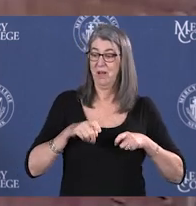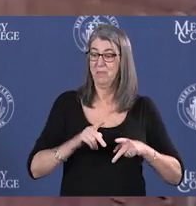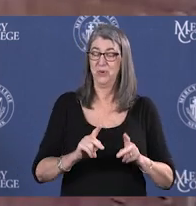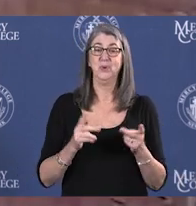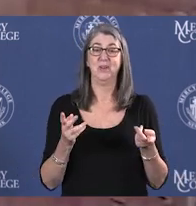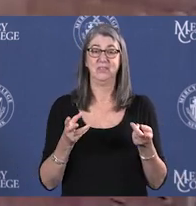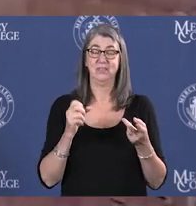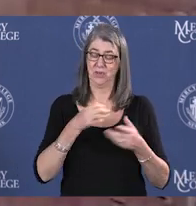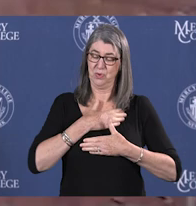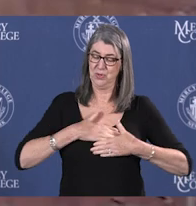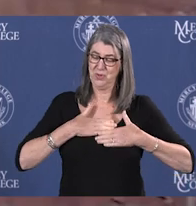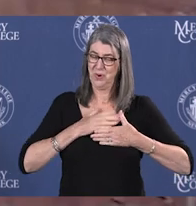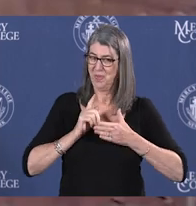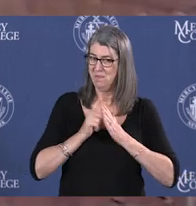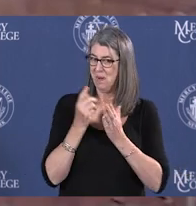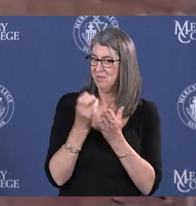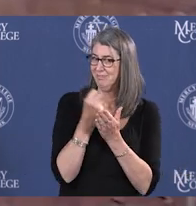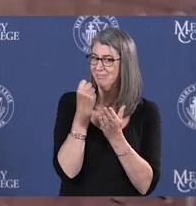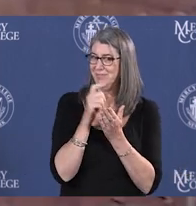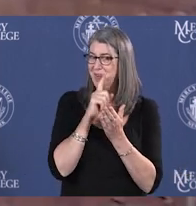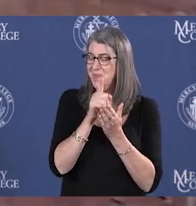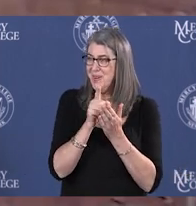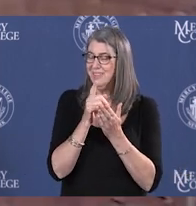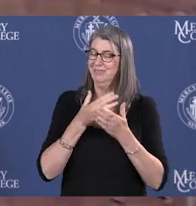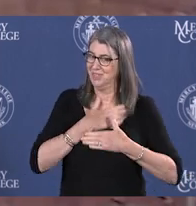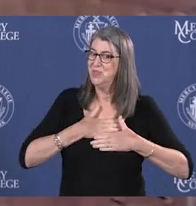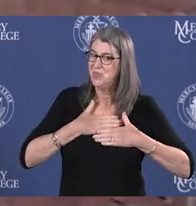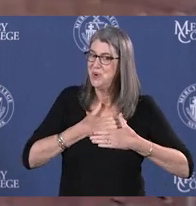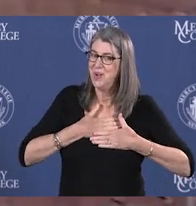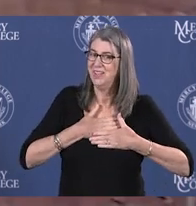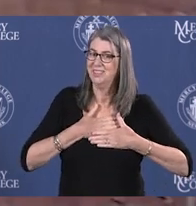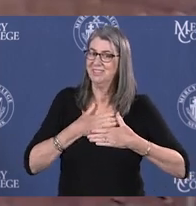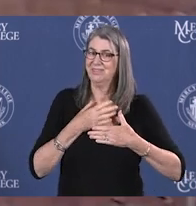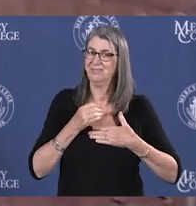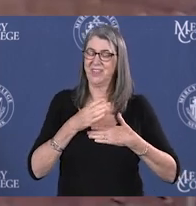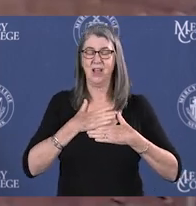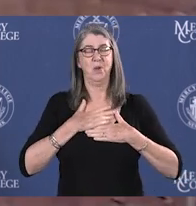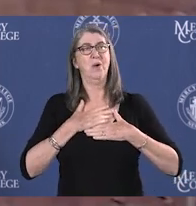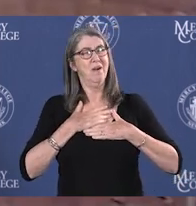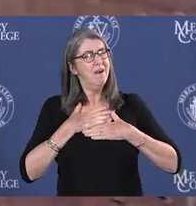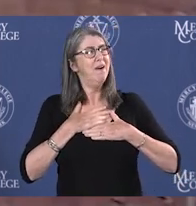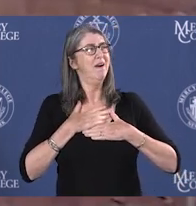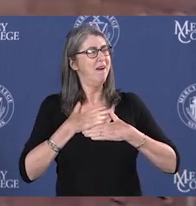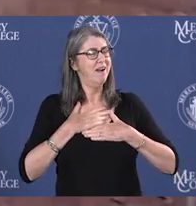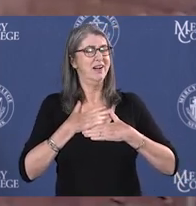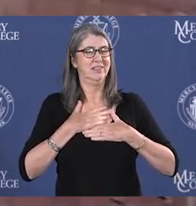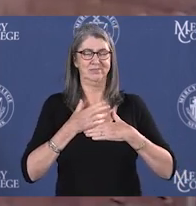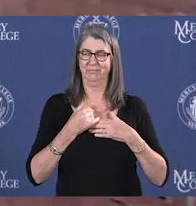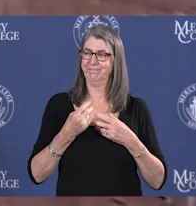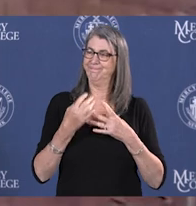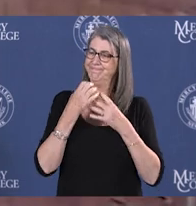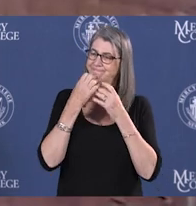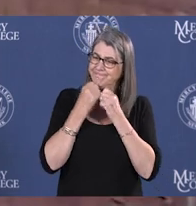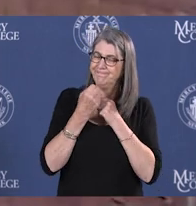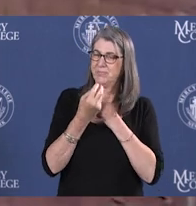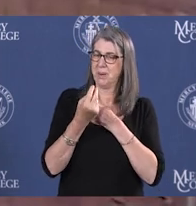opportunity. So enjoy the moment, really, really enjoy it and relish it for your